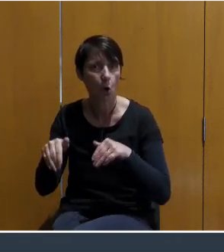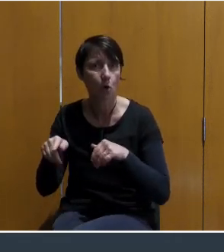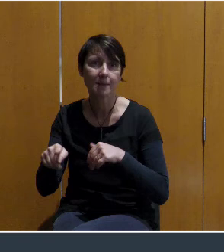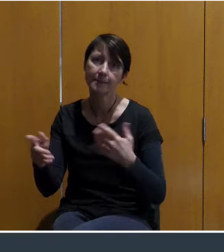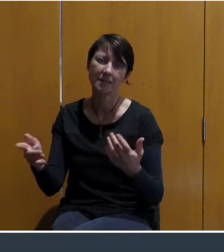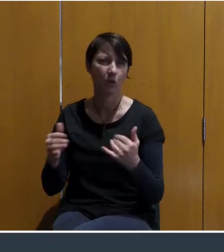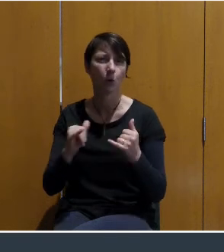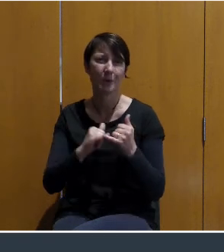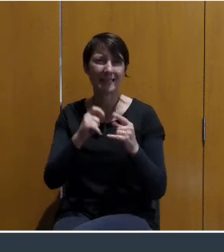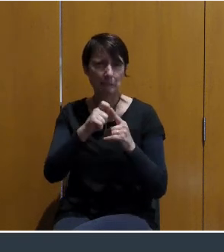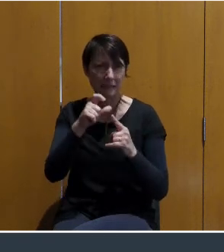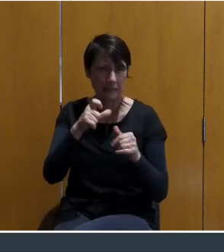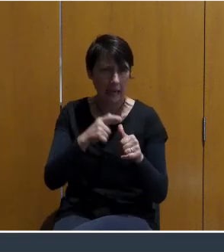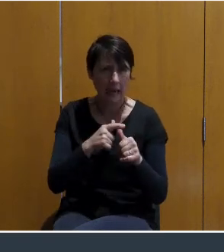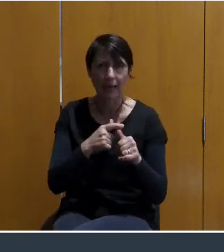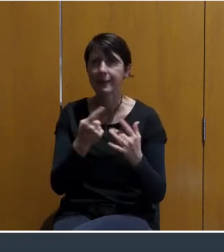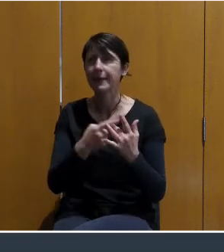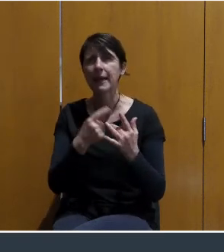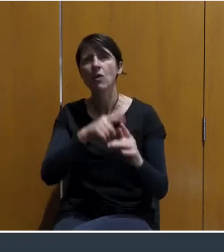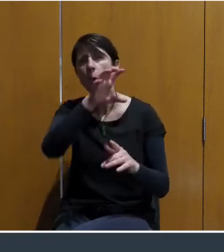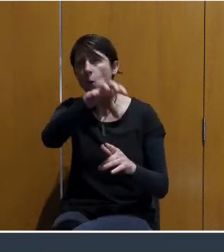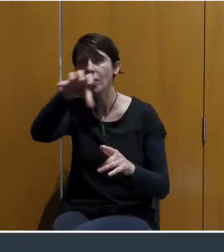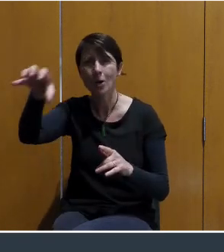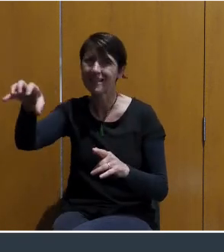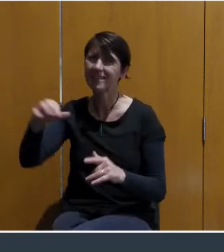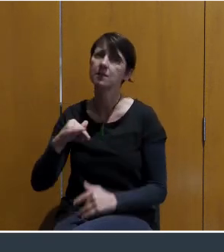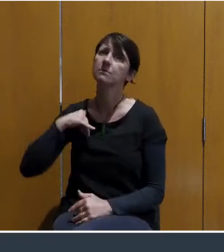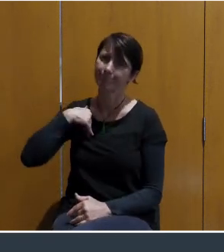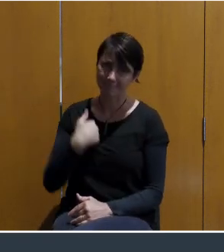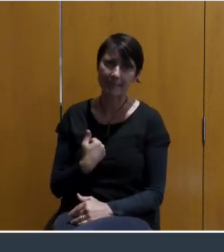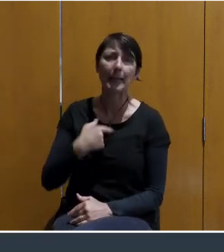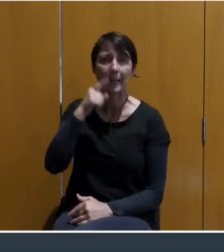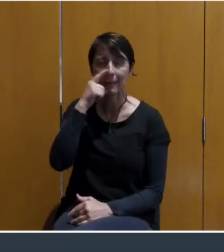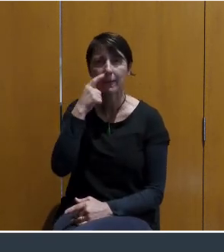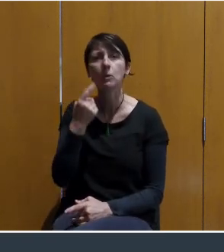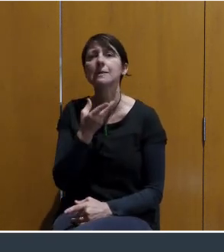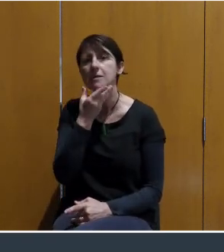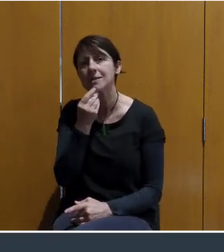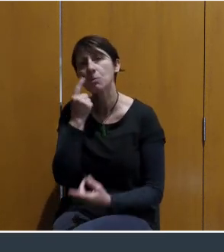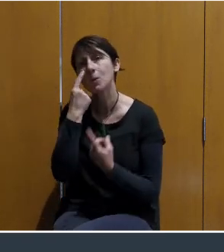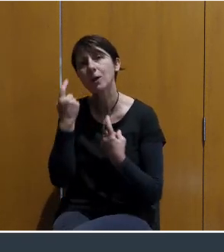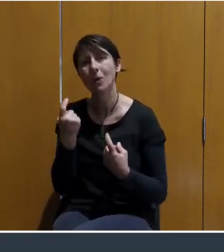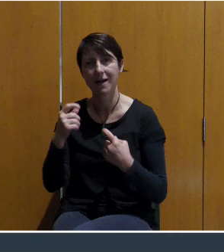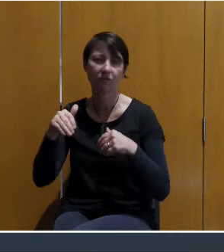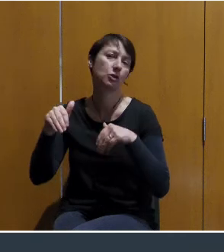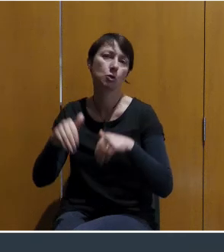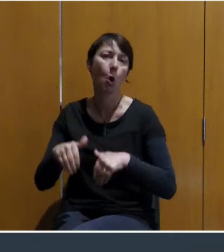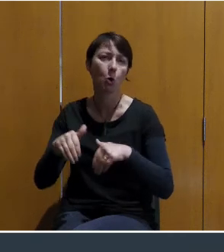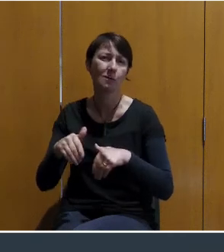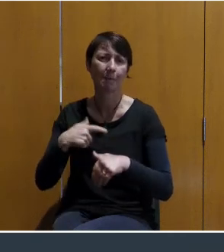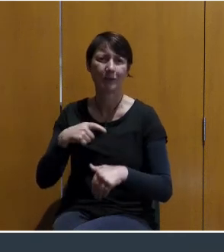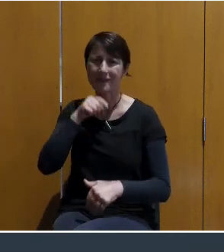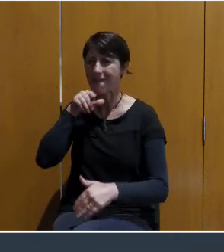other organisations out there do rely quite heavily on fostering, keep animals out of that shelter environment where their behaviour can